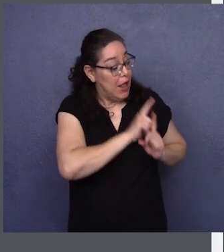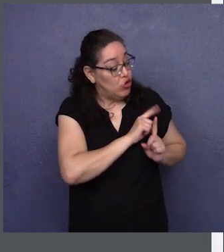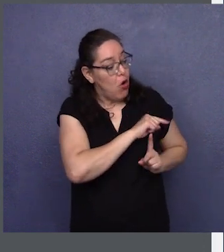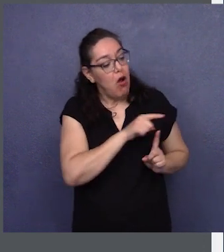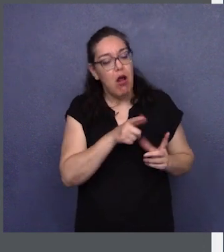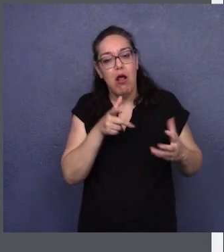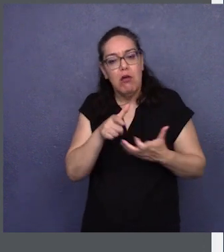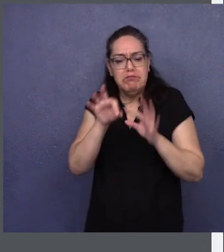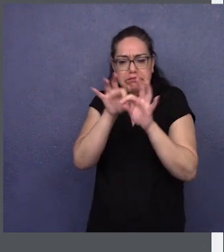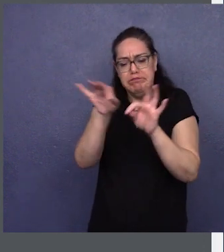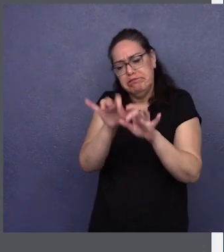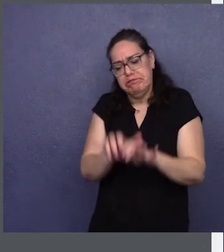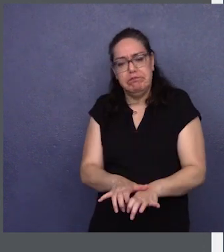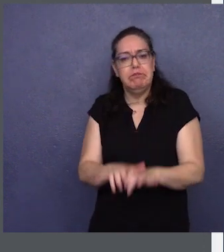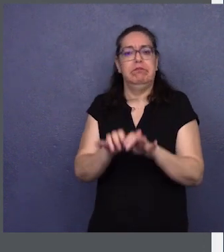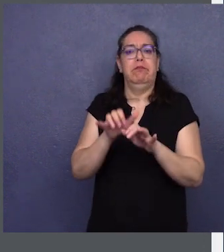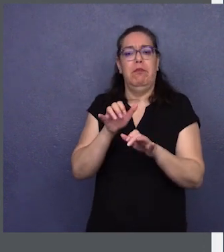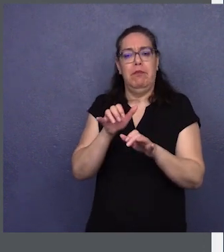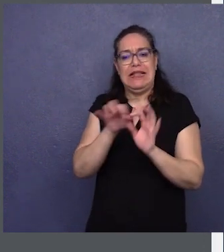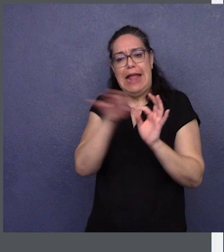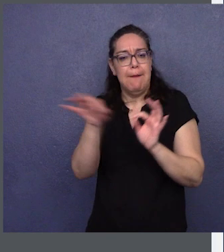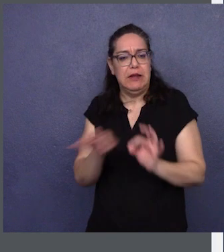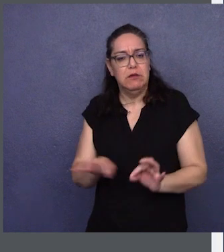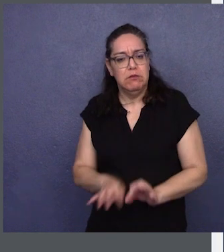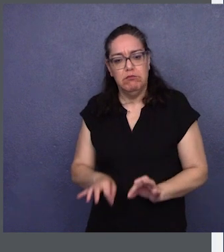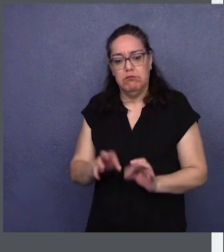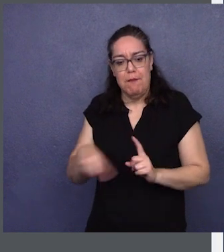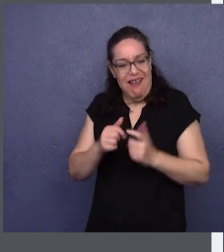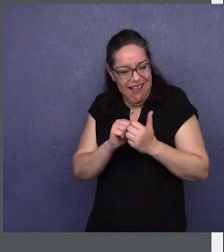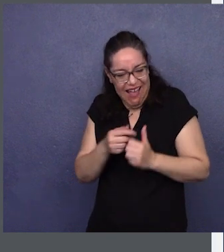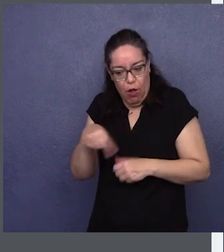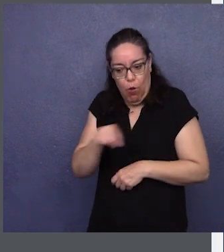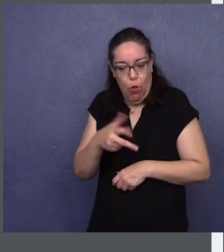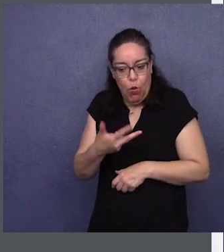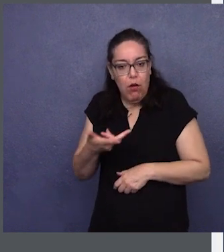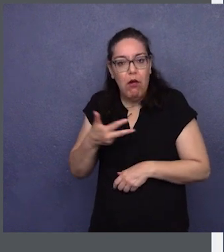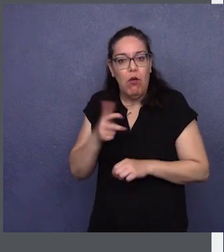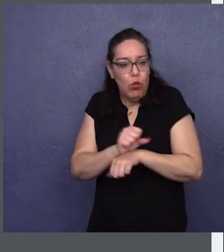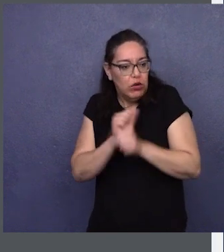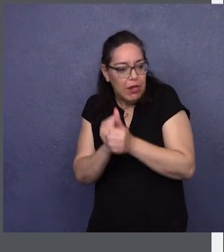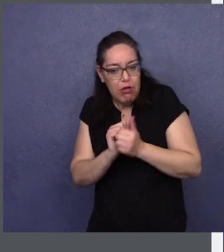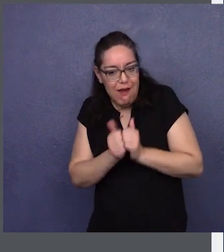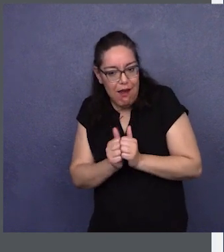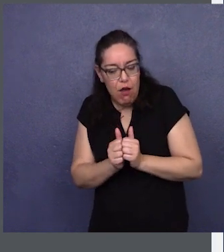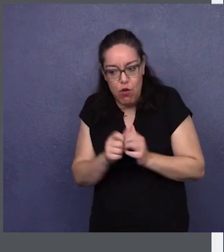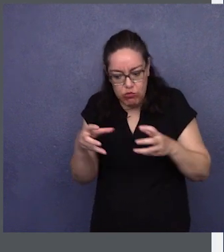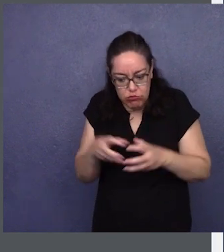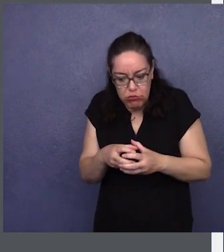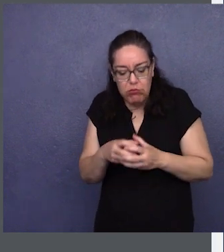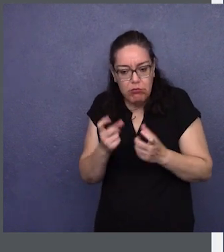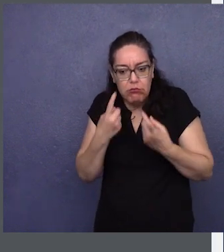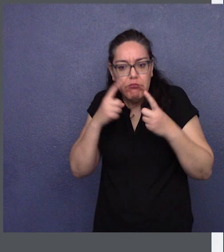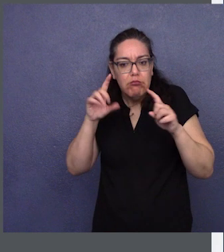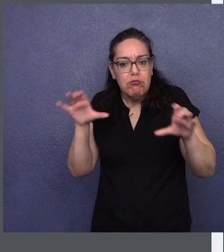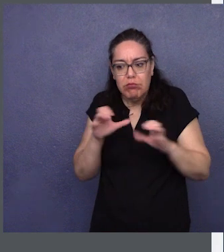give us a statement about, you know, how you're going to be working together and what how they're going to